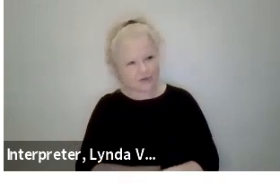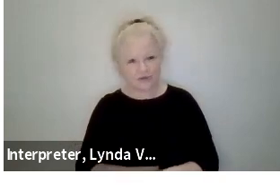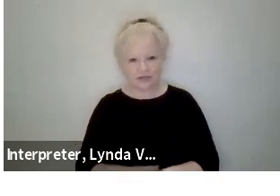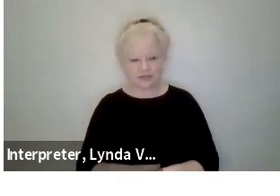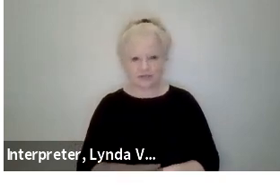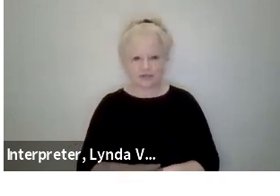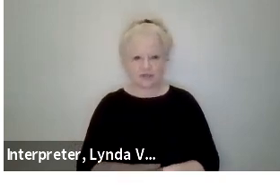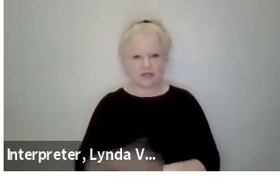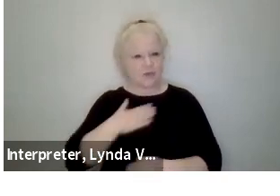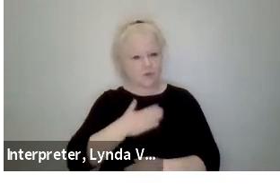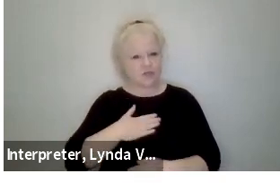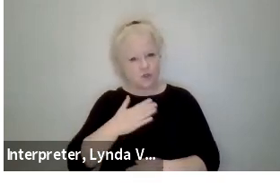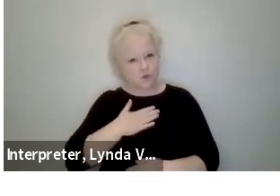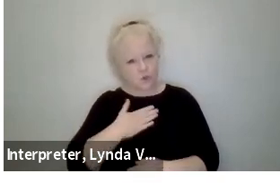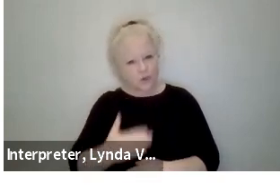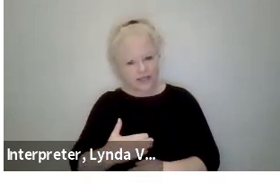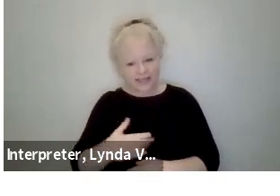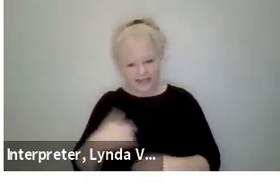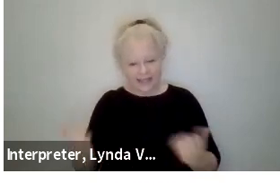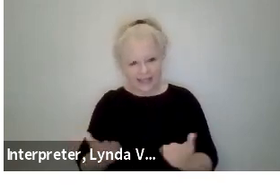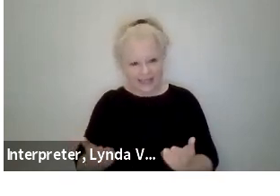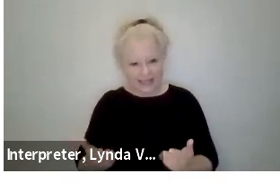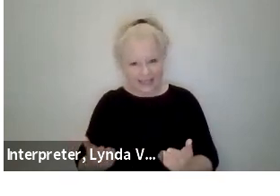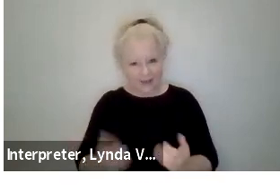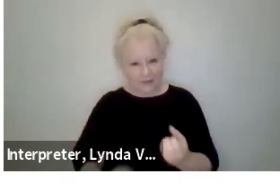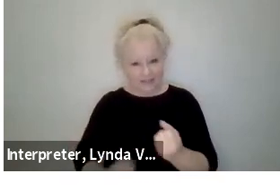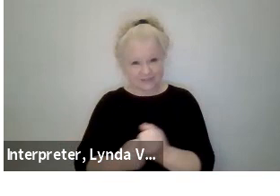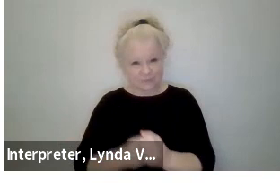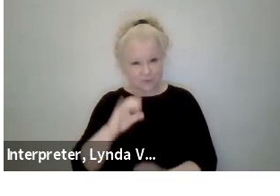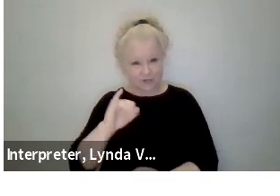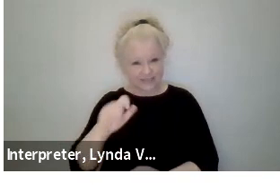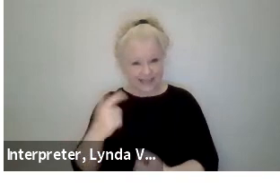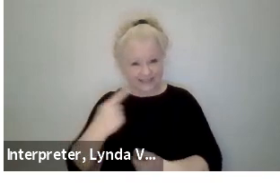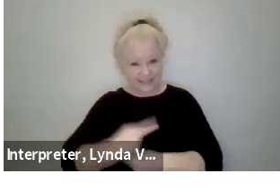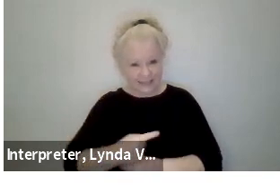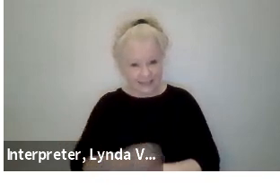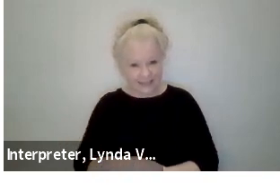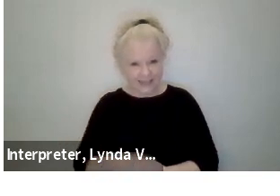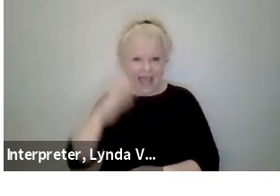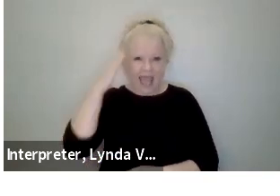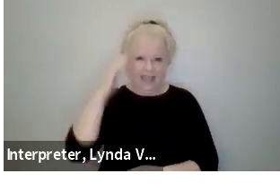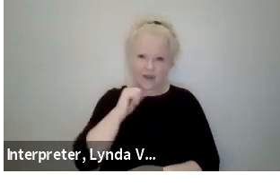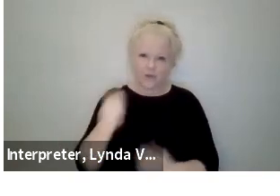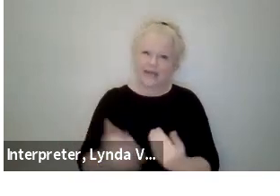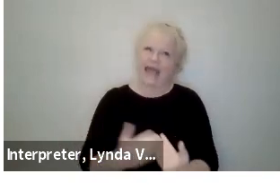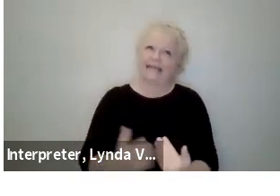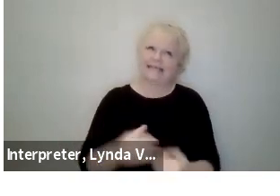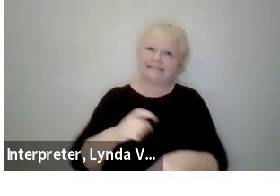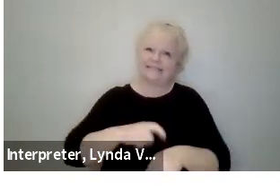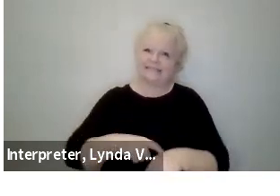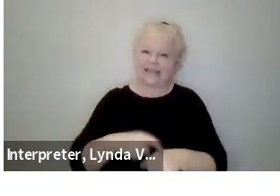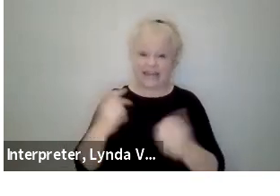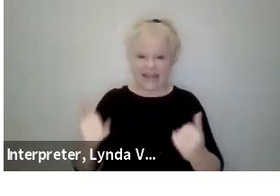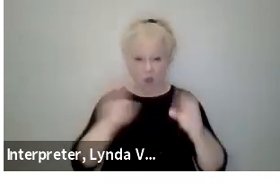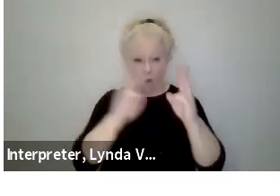We appreciate your willingness to be here on behalf of vocational rehabilitation. Again, I know that's not easy. We also have a storm that's been brewing